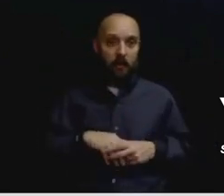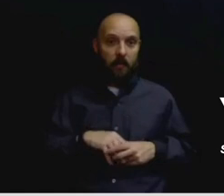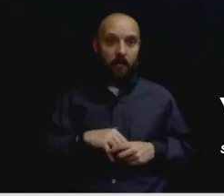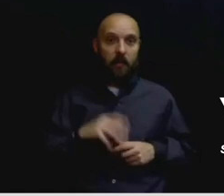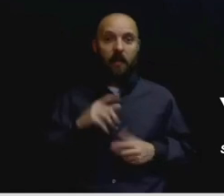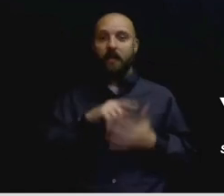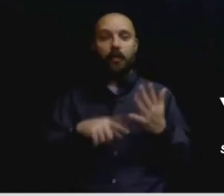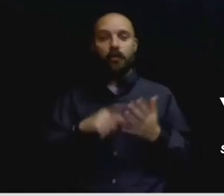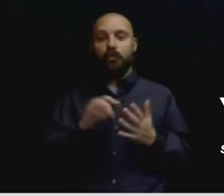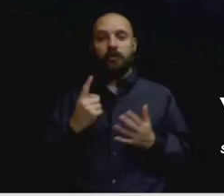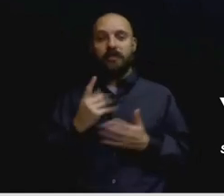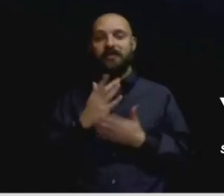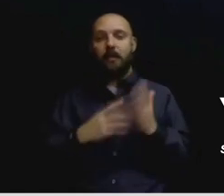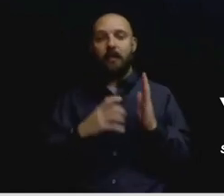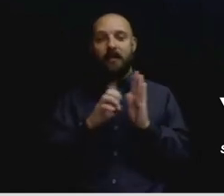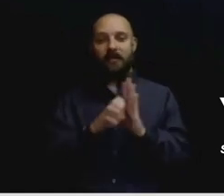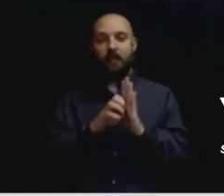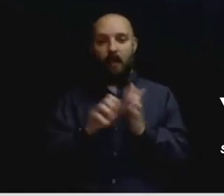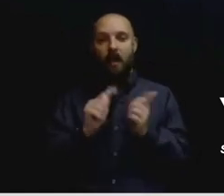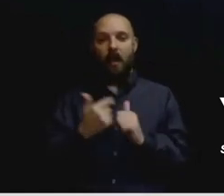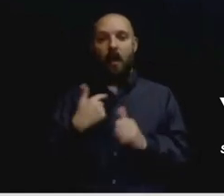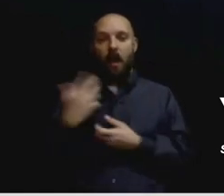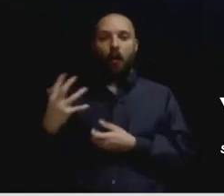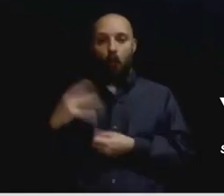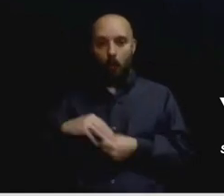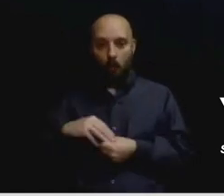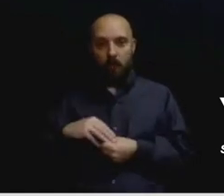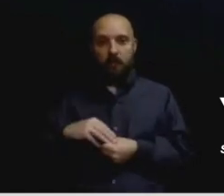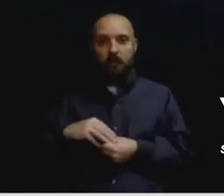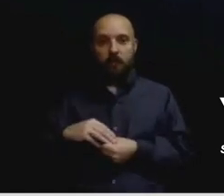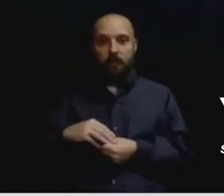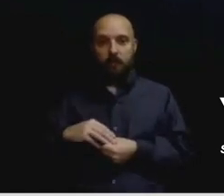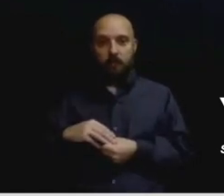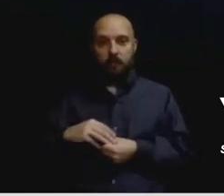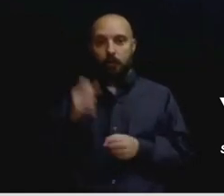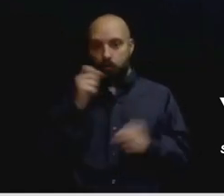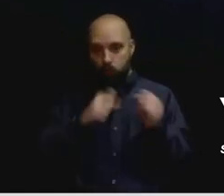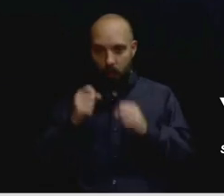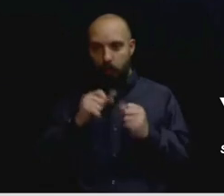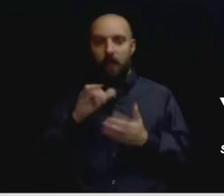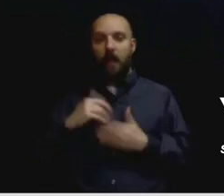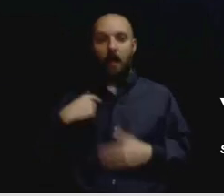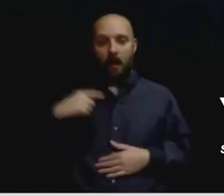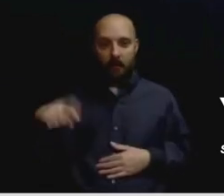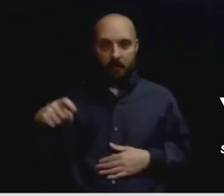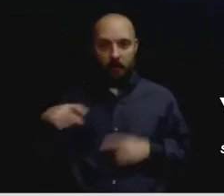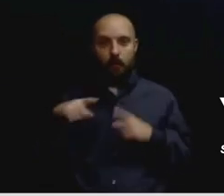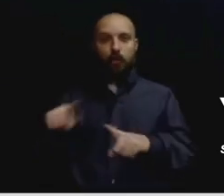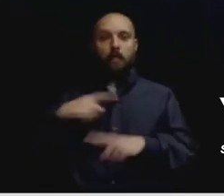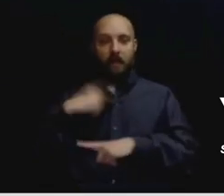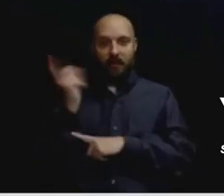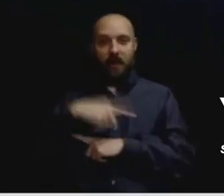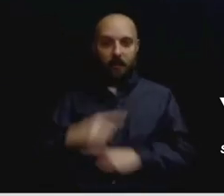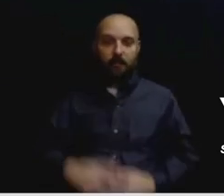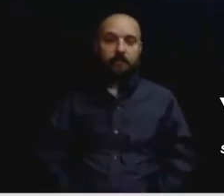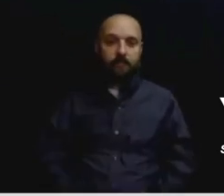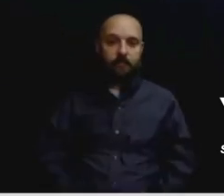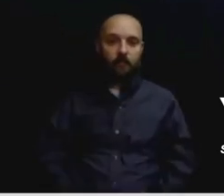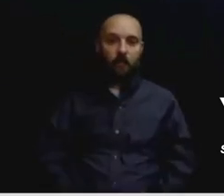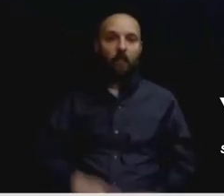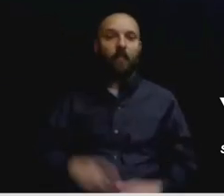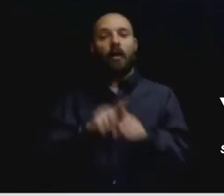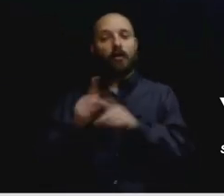some examples of how I incorporate strategies that I need throughout my day. I also need